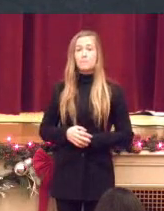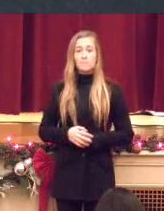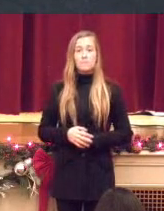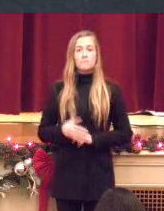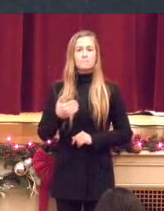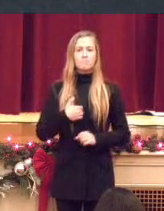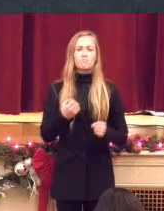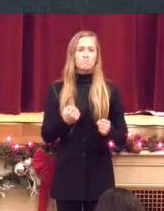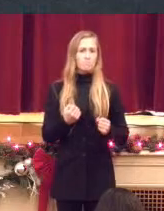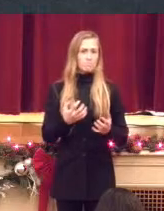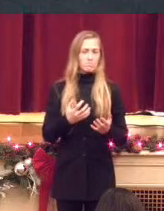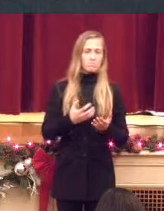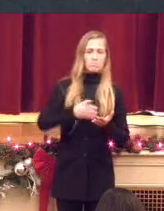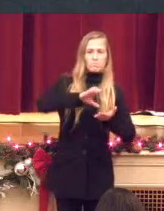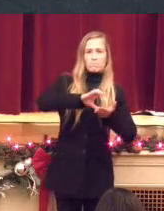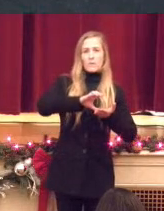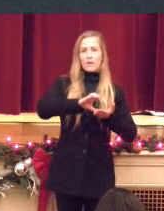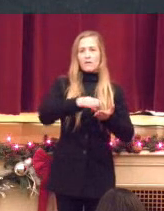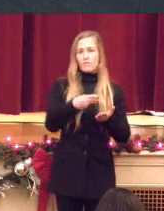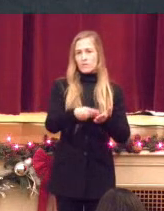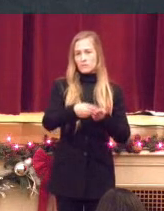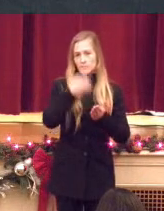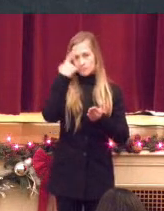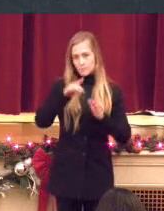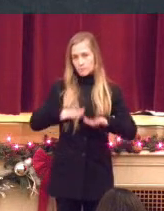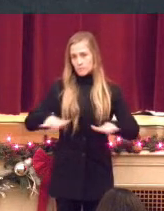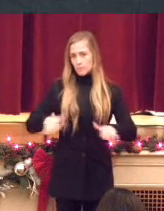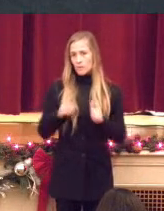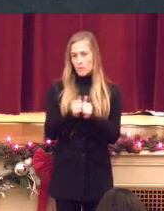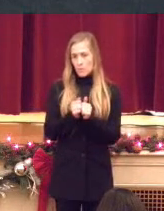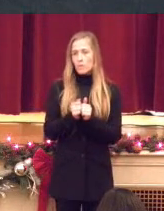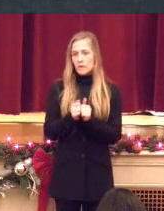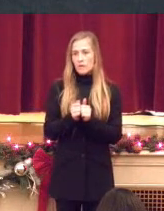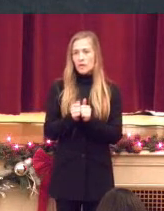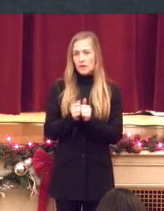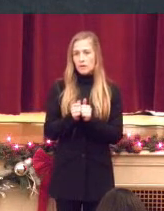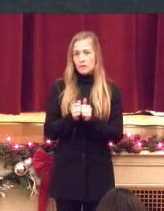funding for children with significant